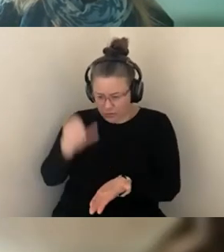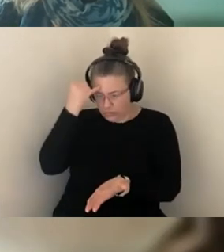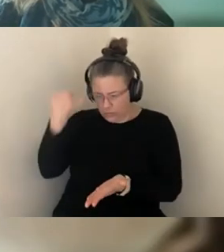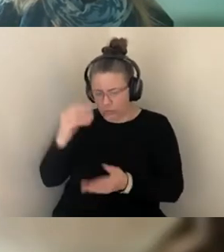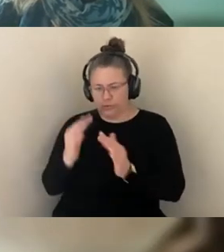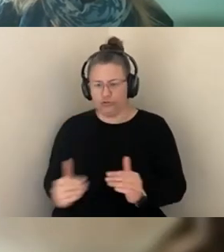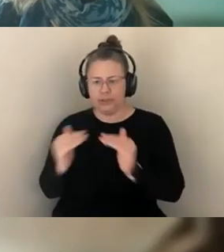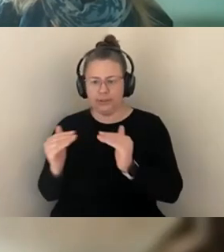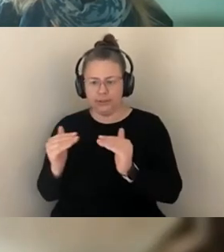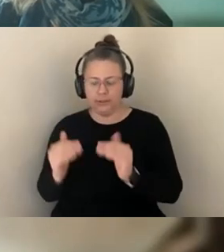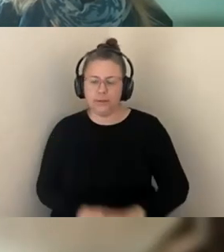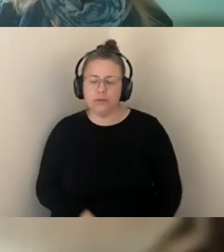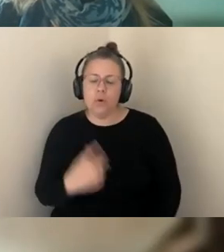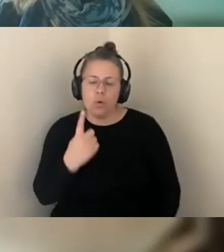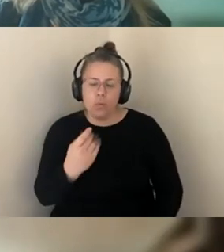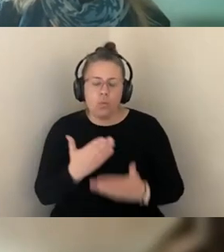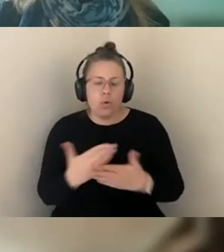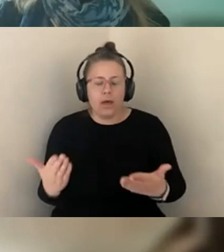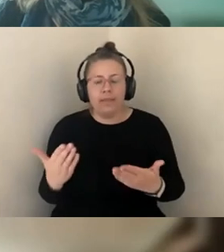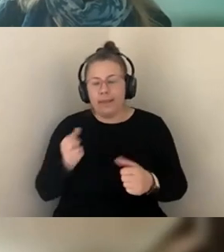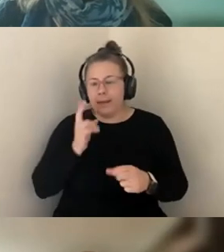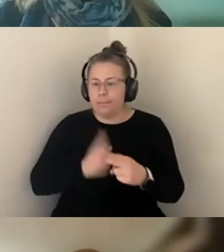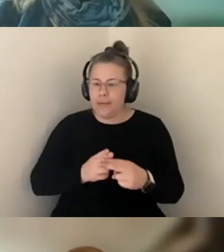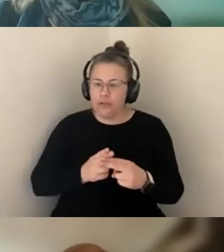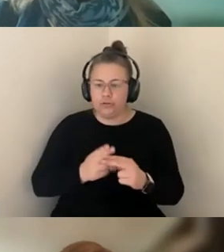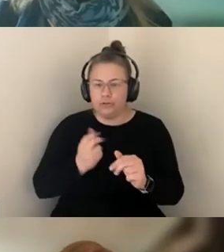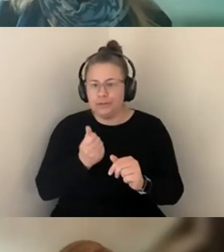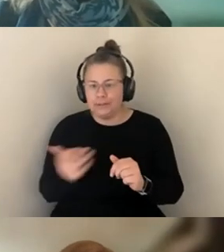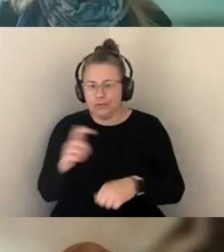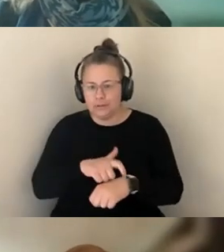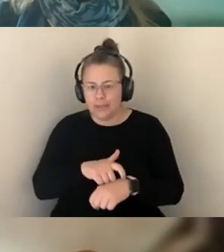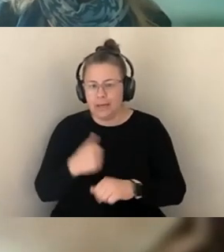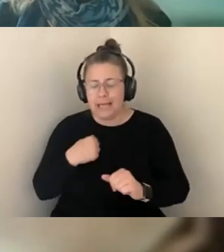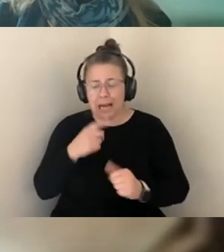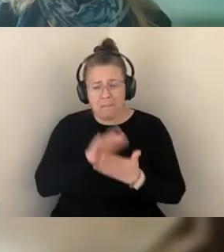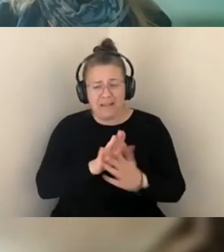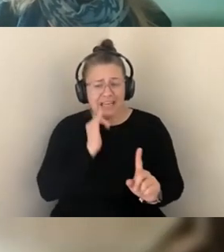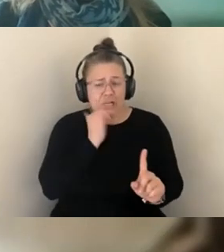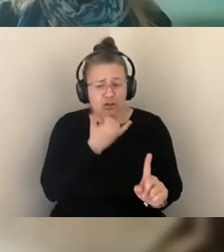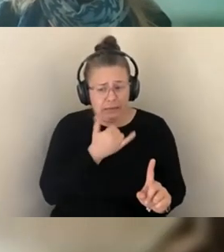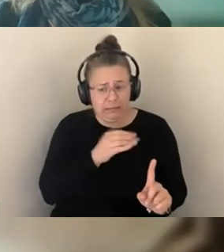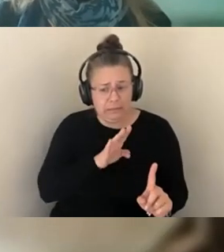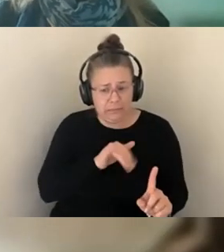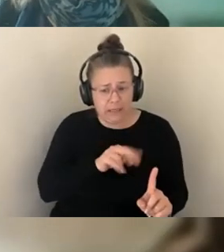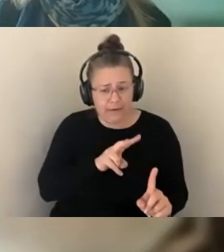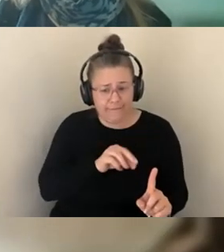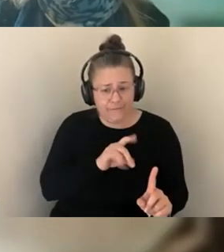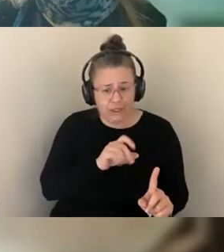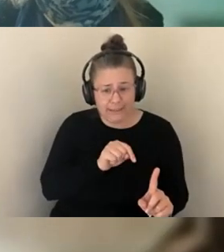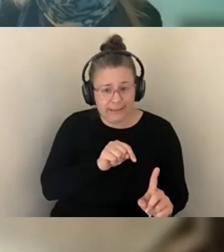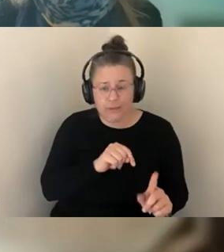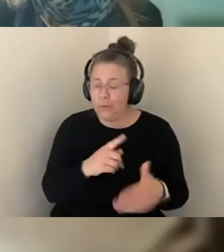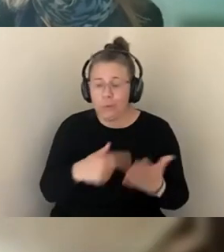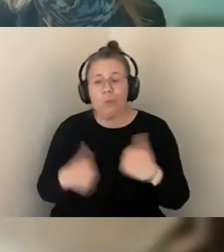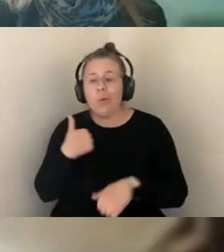of times, and I think correctly by Vardeet, is to say that what we really need is we need structural